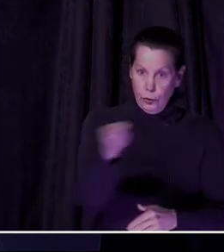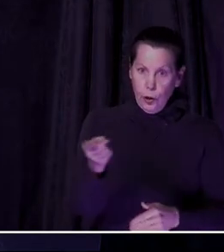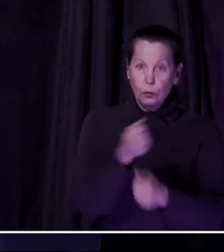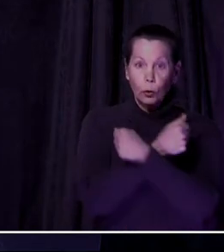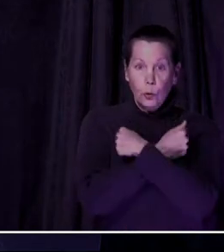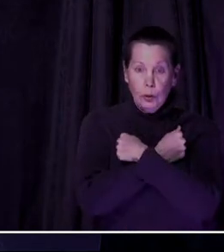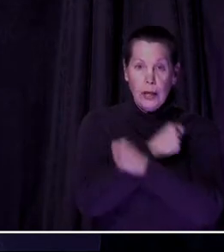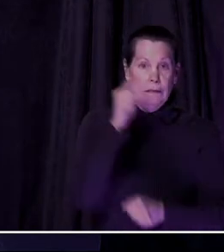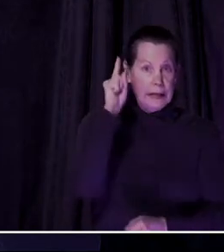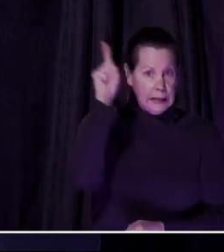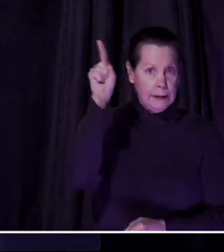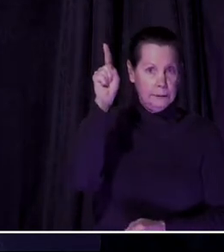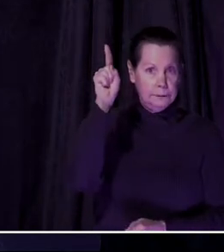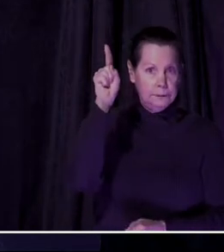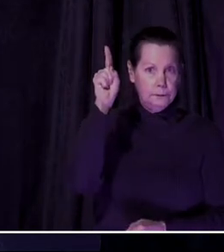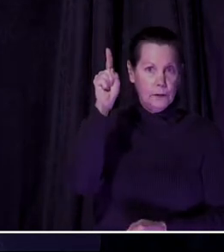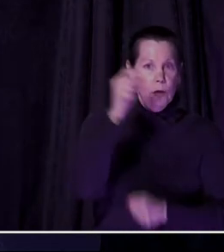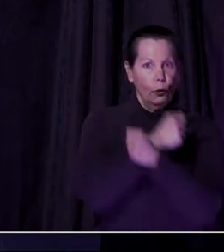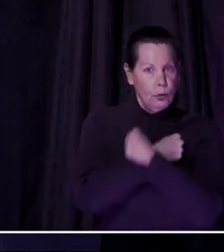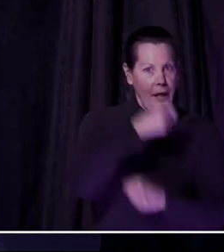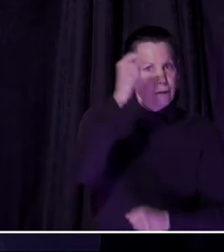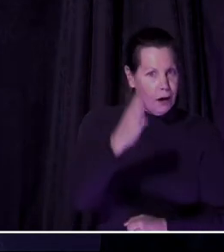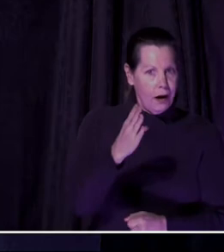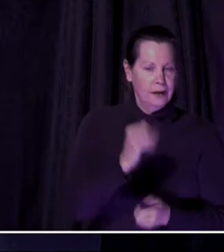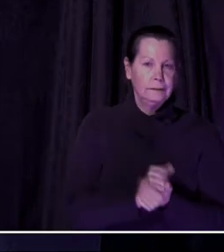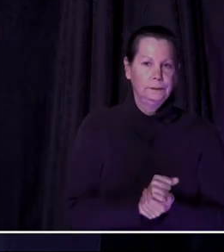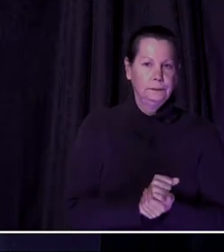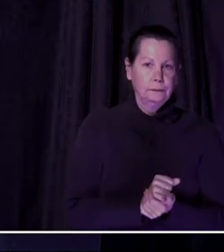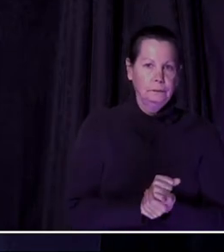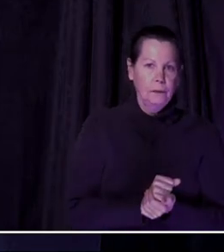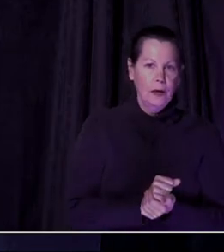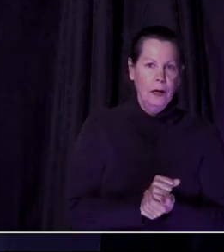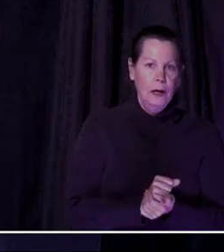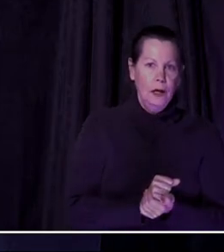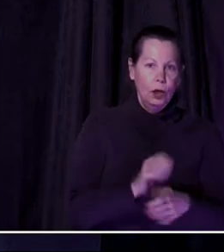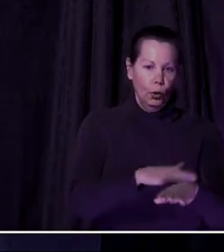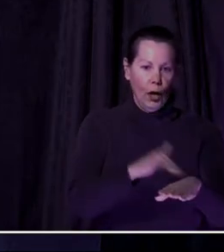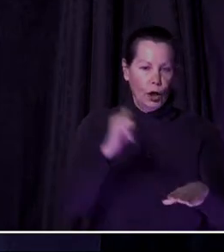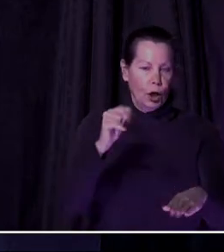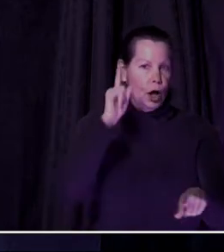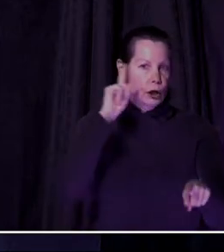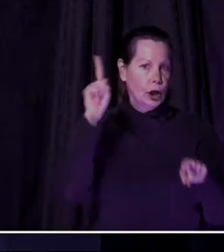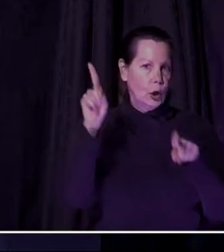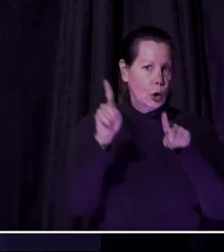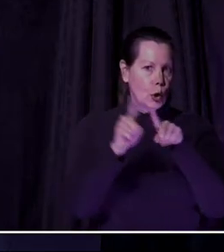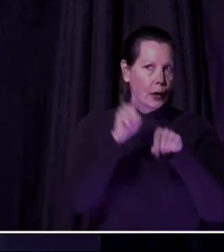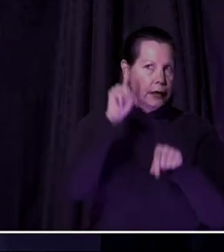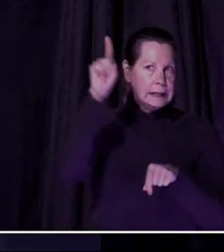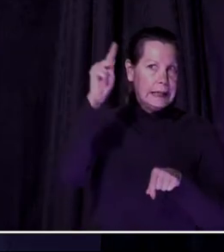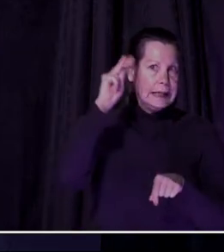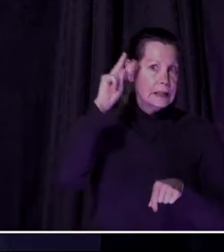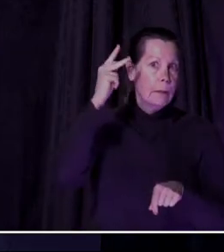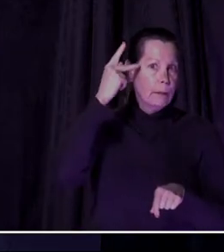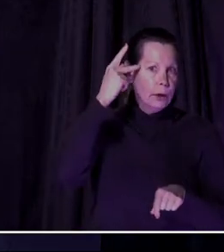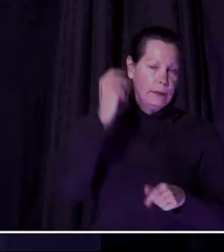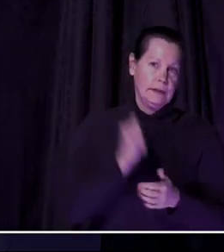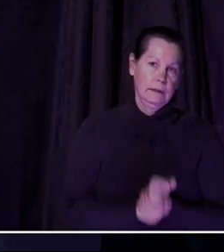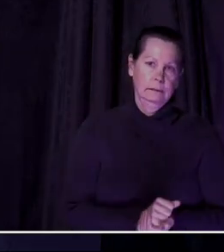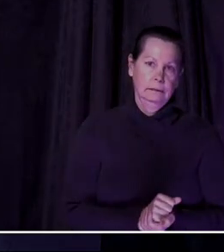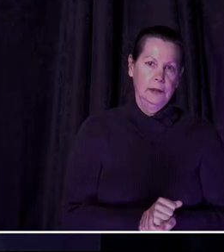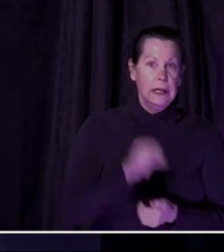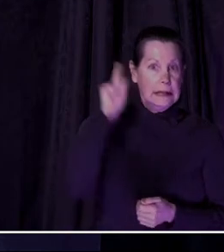him, those who love God, to those who are called according to his purpose.